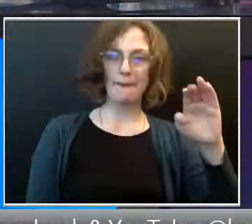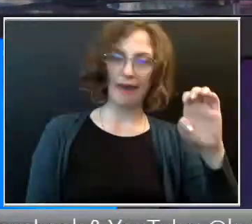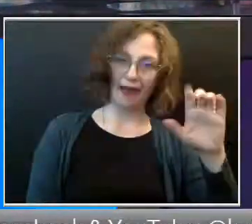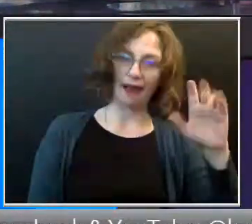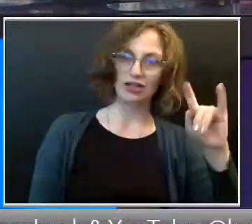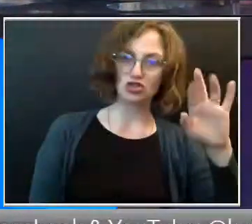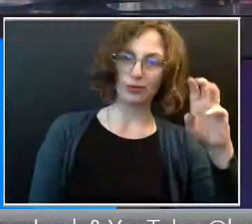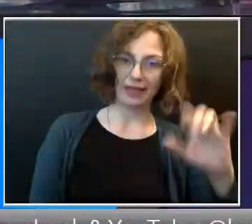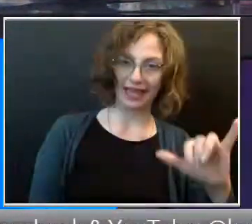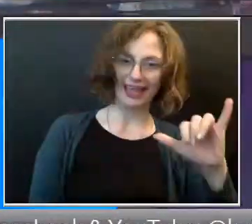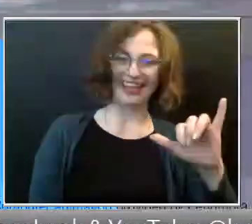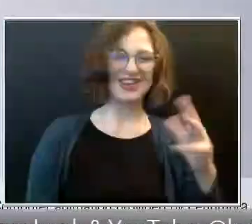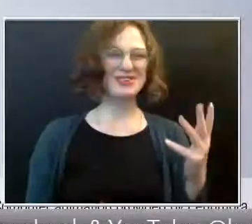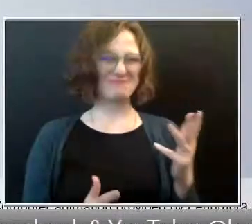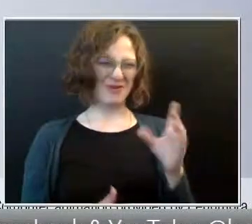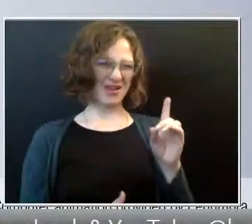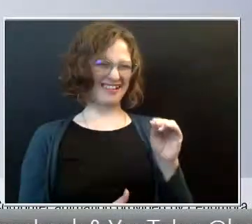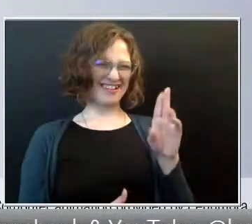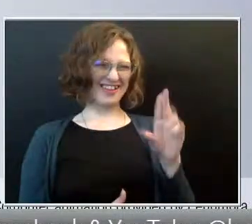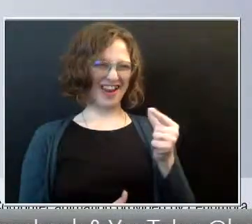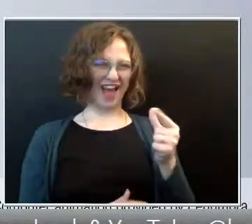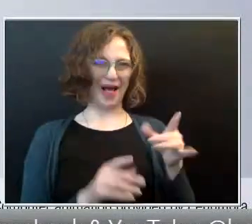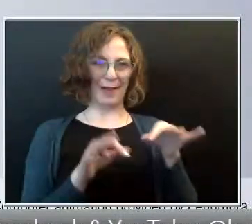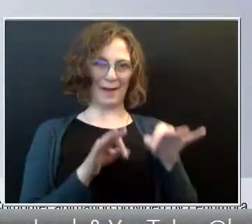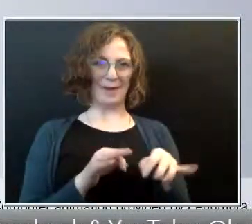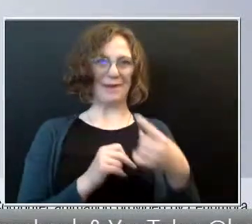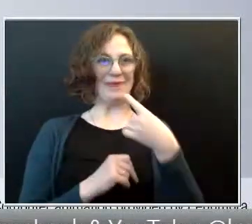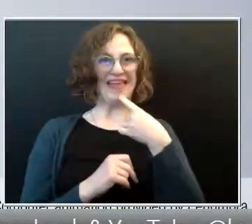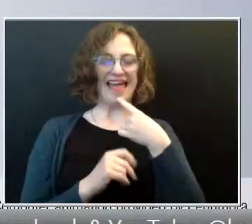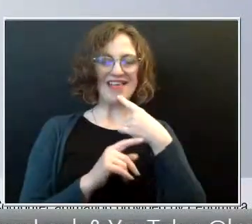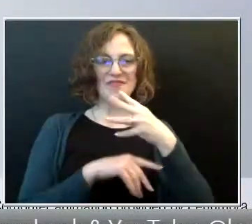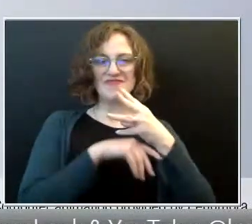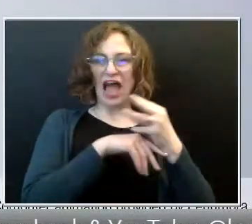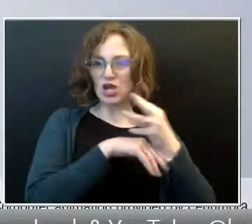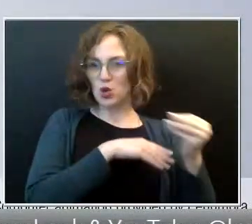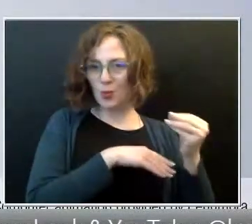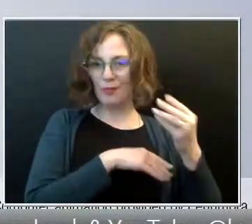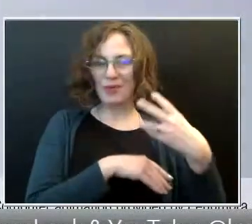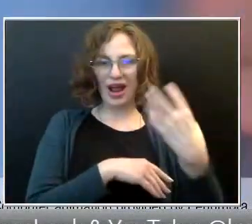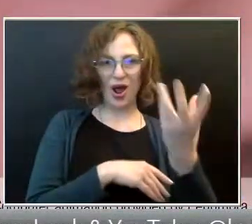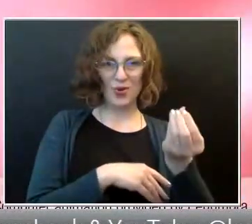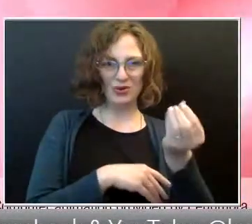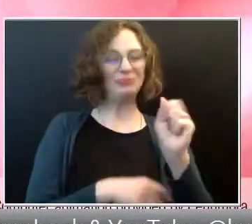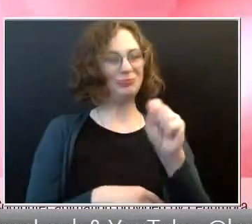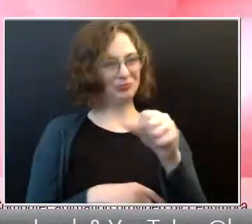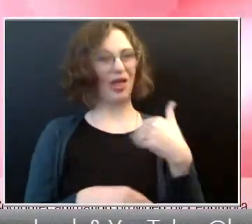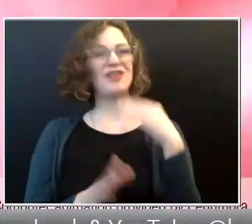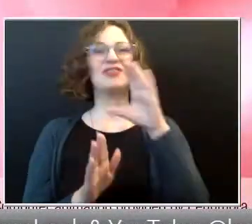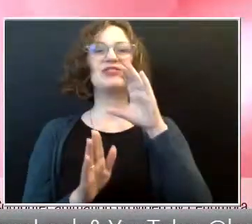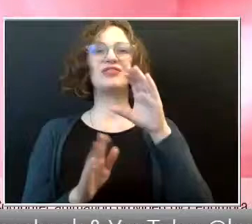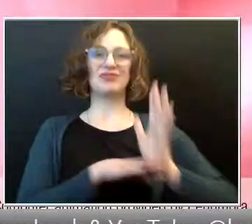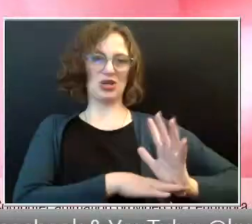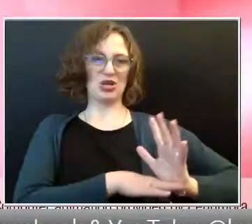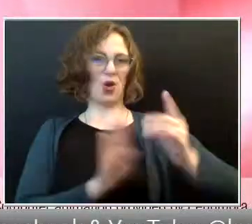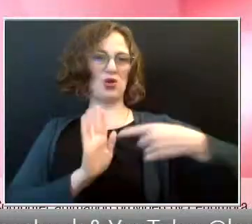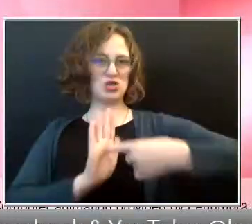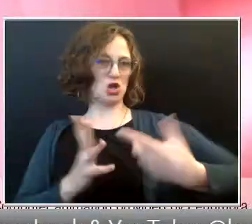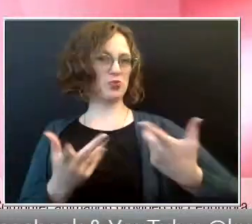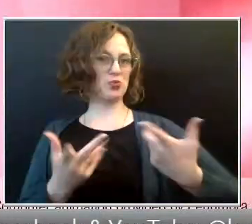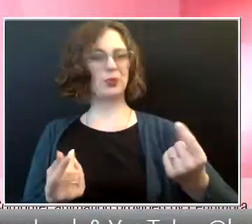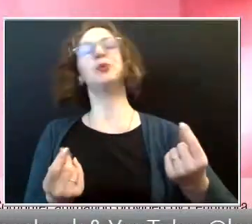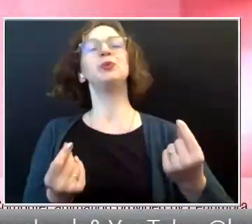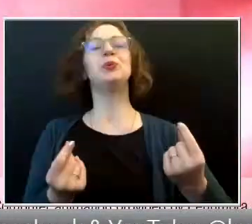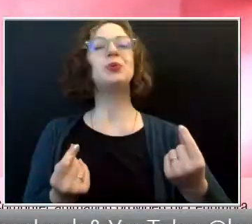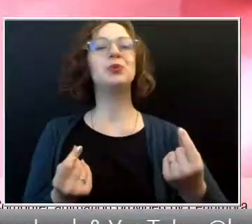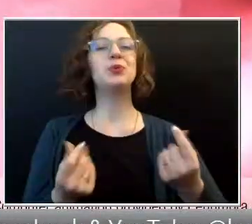That's what happens. We have an animation that shows what happens during an endovascular thrombectomy. What do you put in there